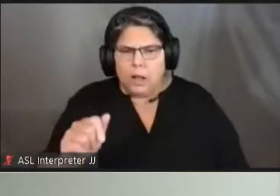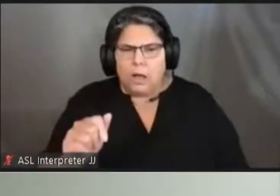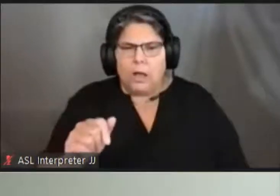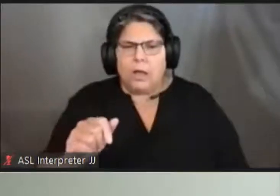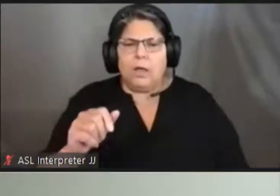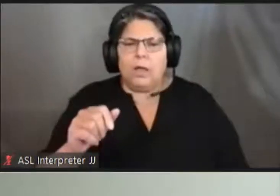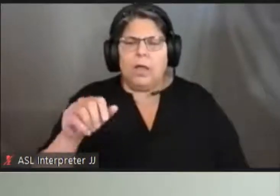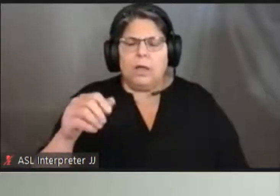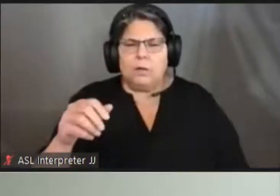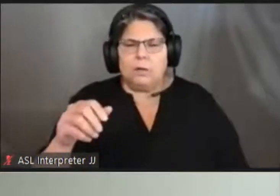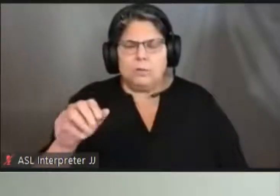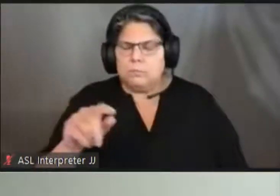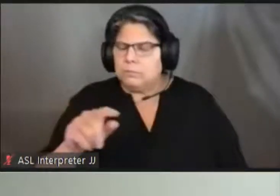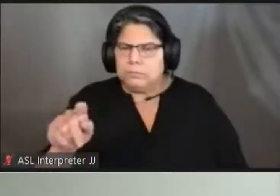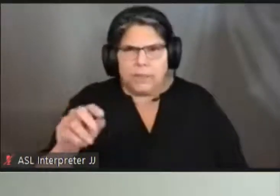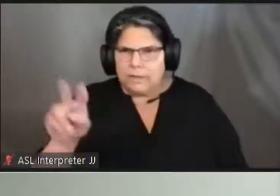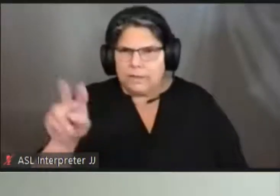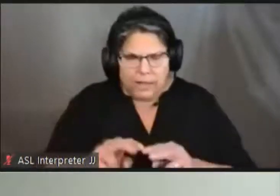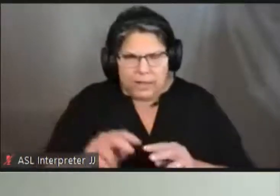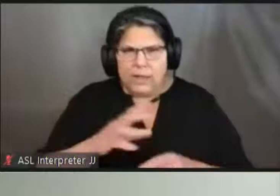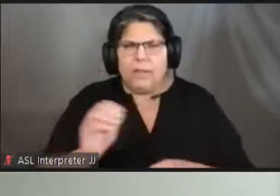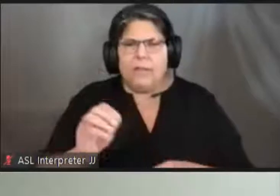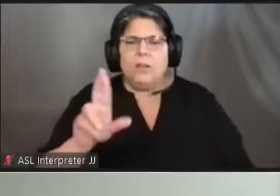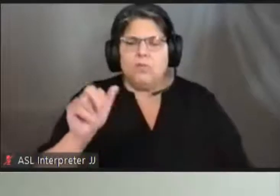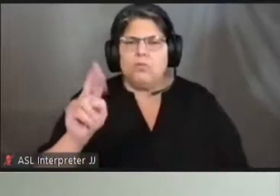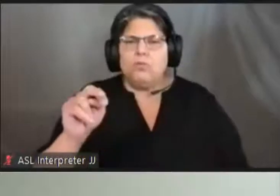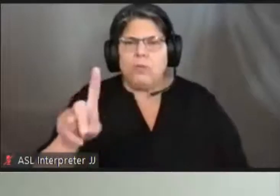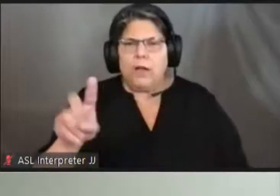Round Valley and Willits.